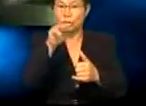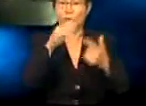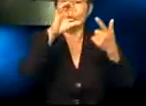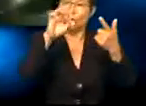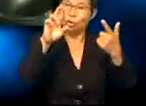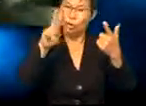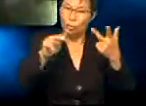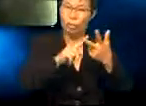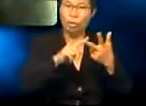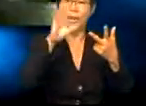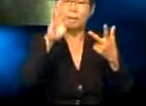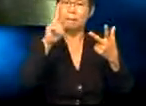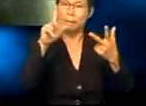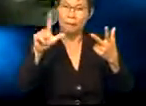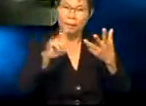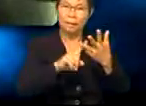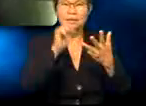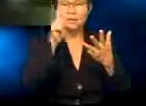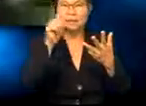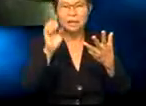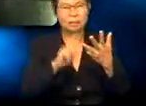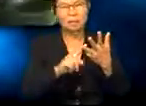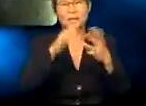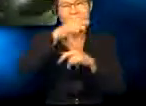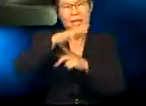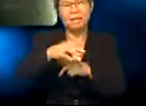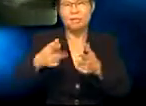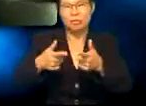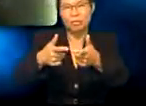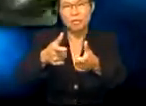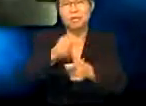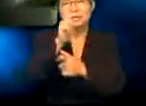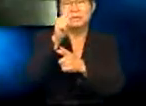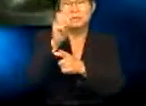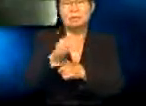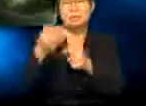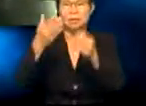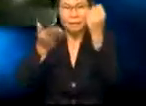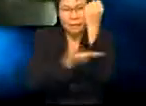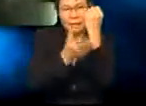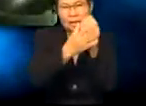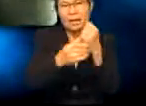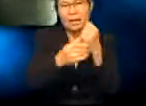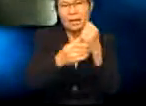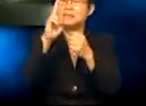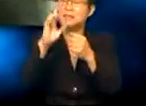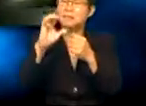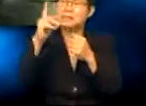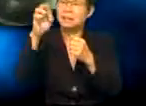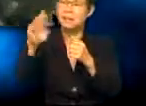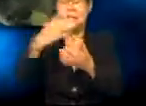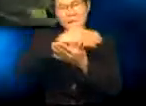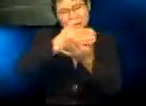culms, bulbs, stem tubers, leaves, runners, stem cuttings, and suckers are some of